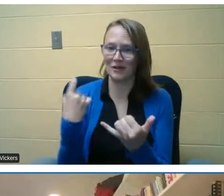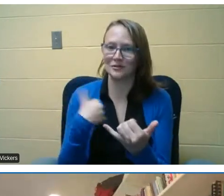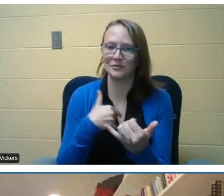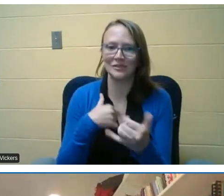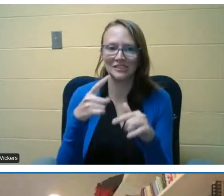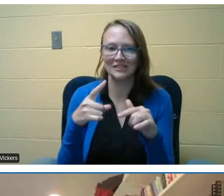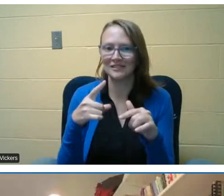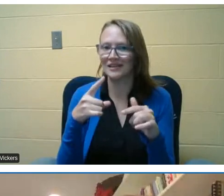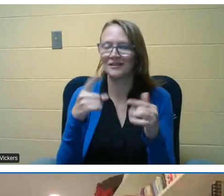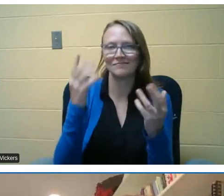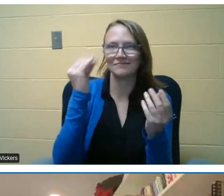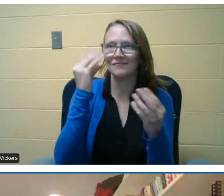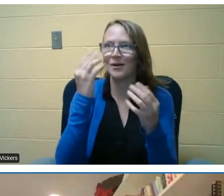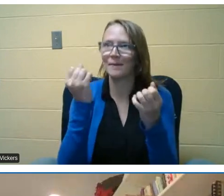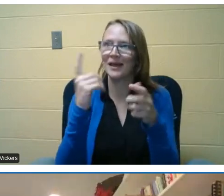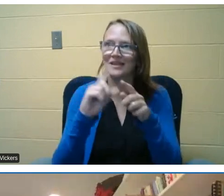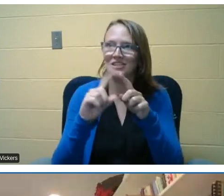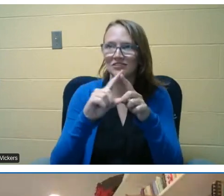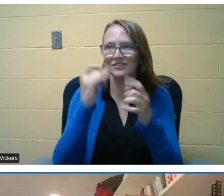But there is a past. And